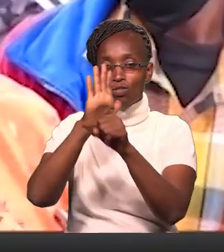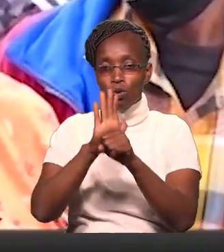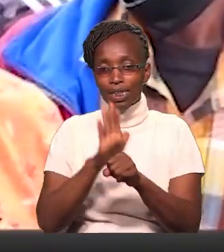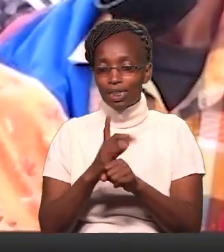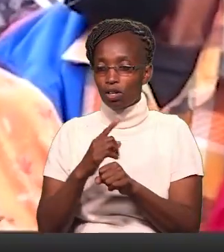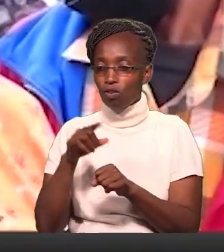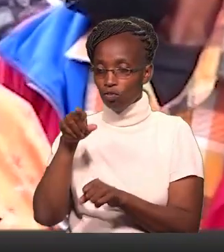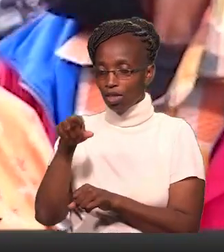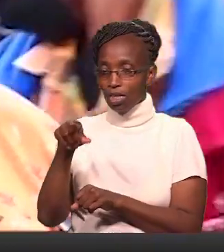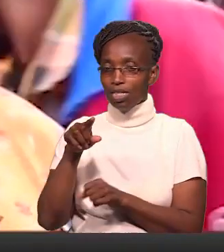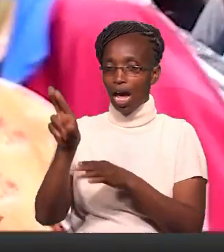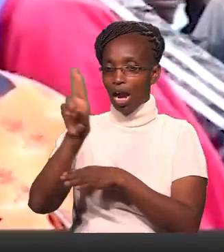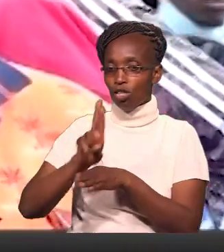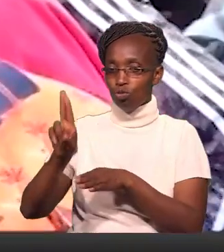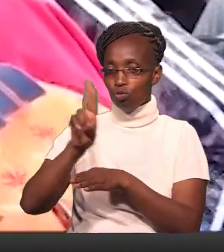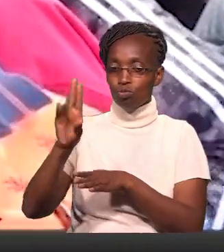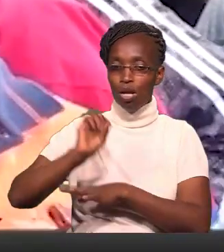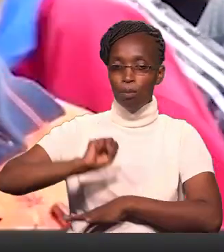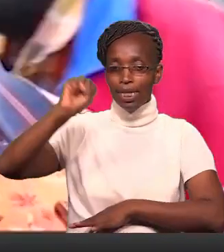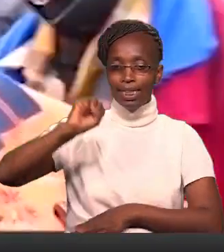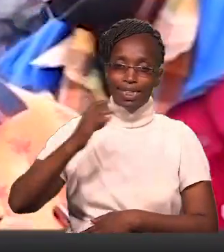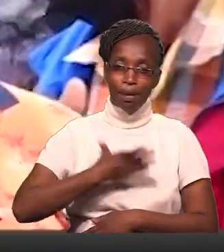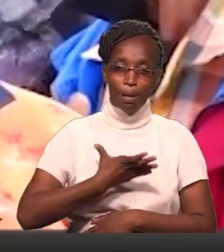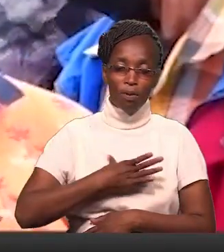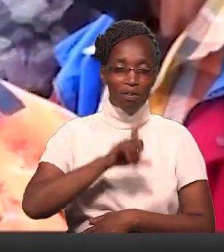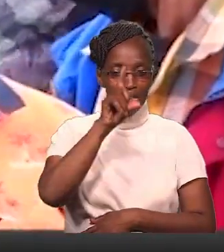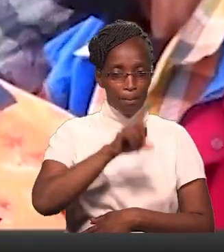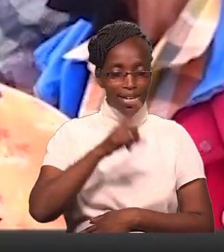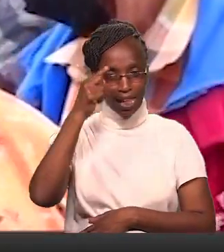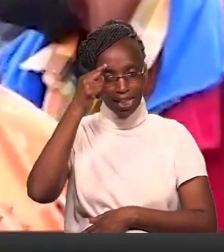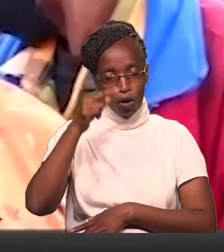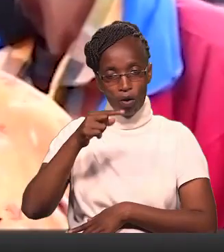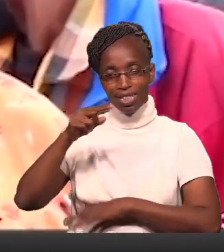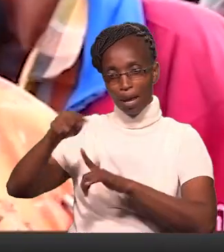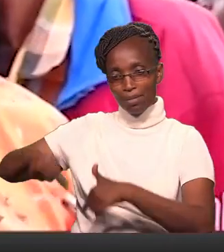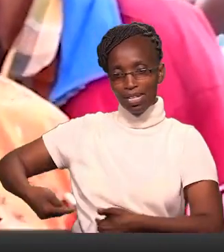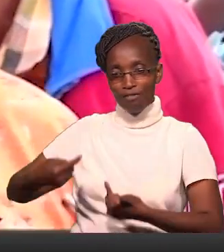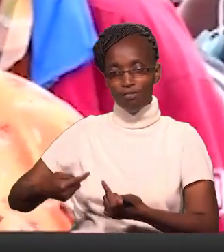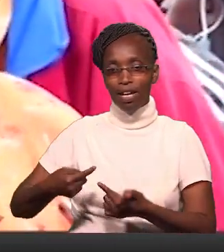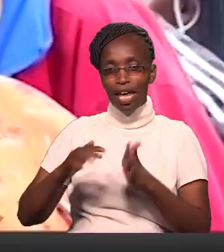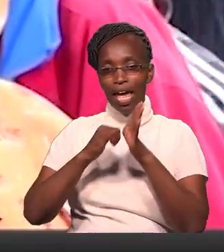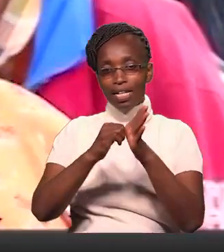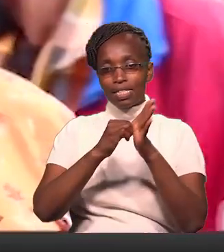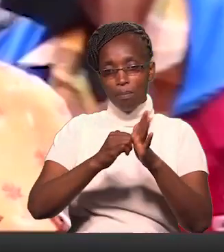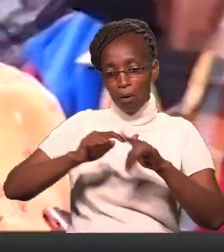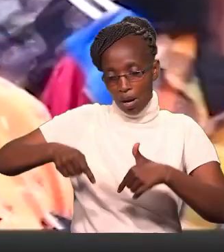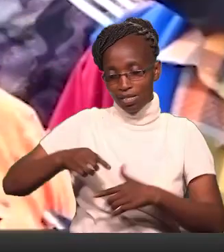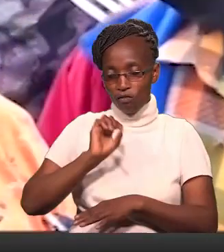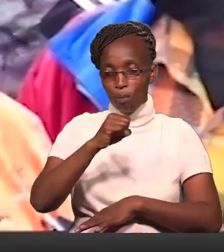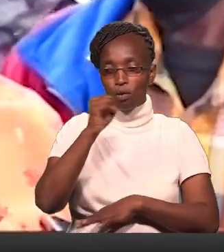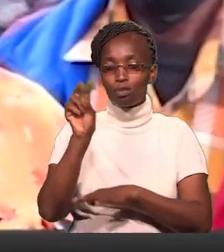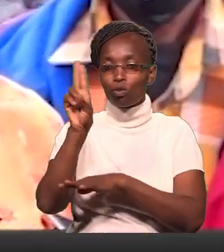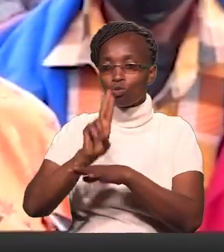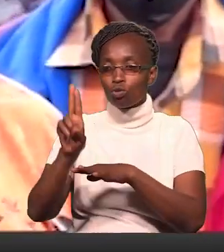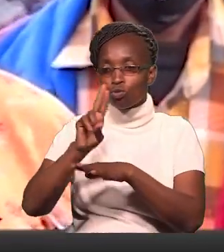of whom are used by politicians we've spoken to them they should think on their own there's not like me i cannot use